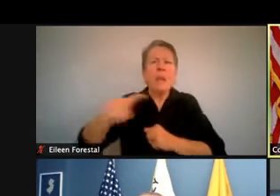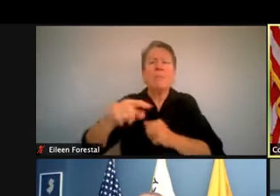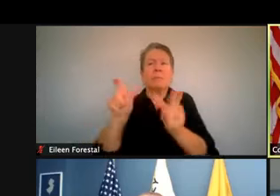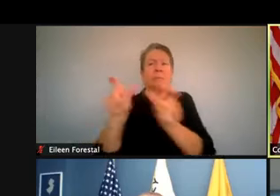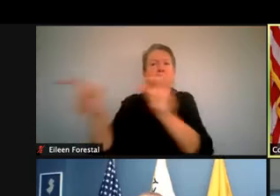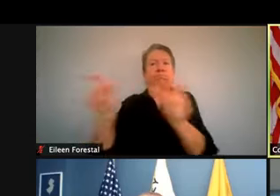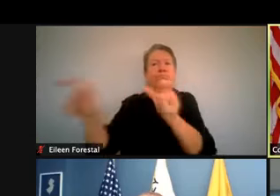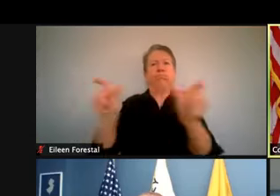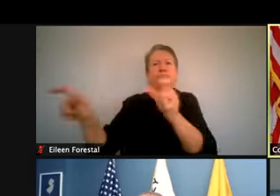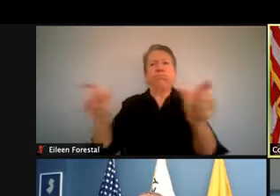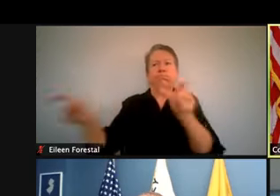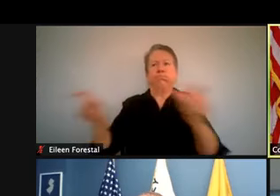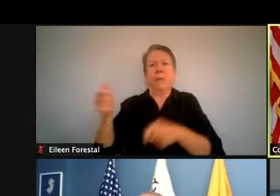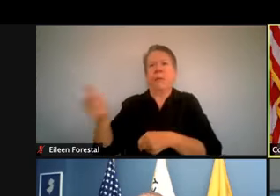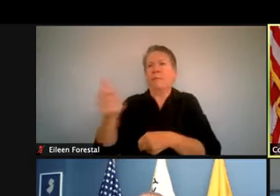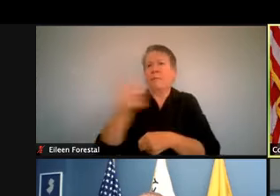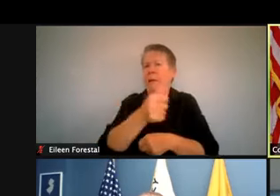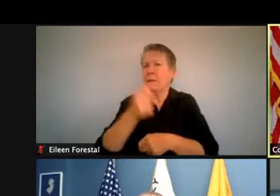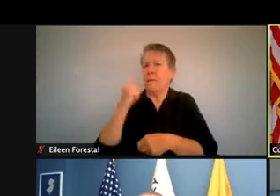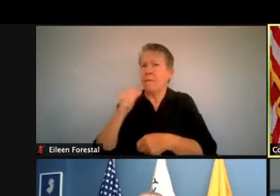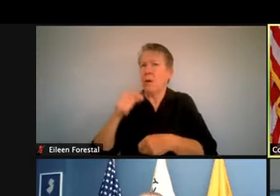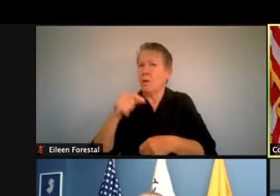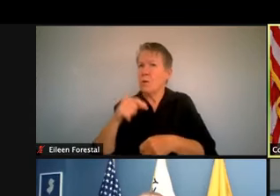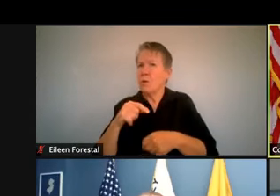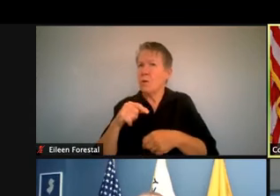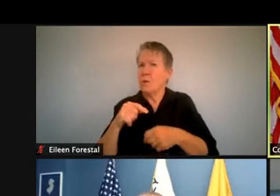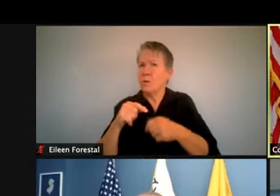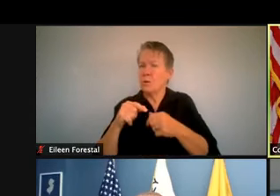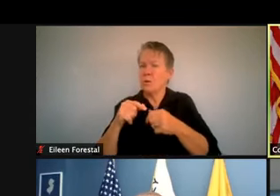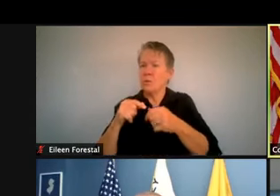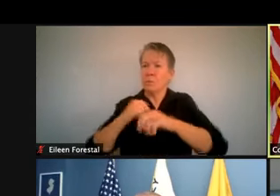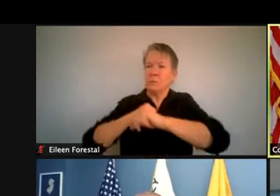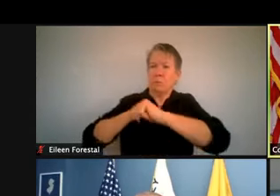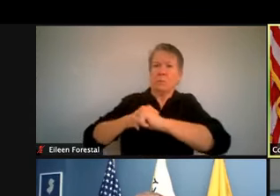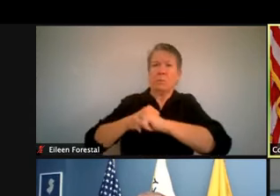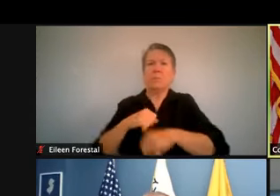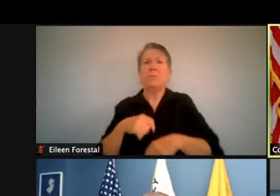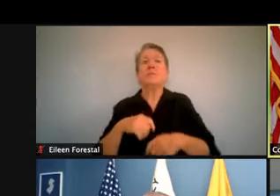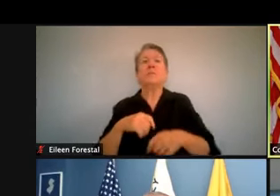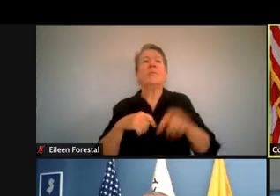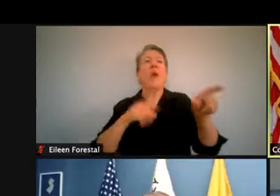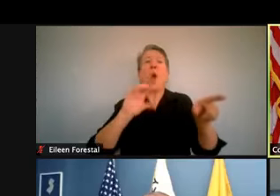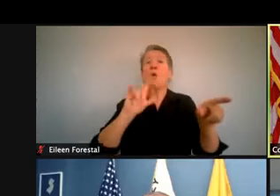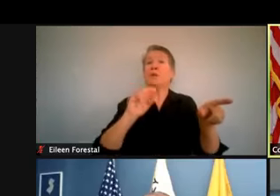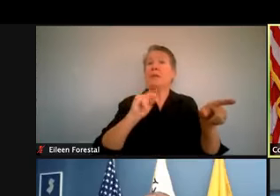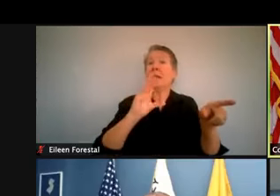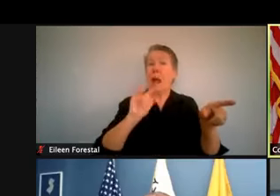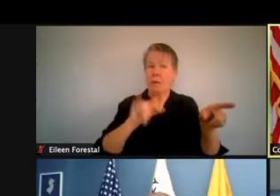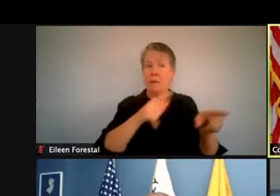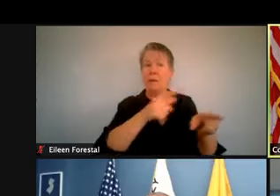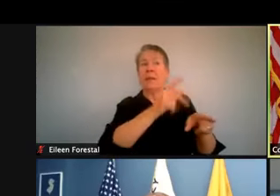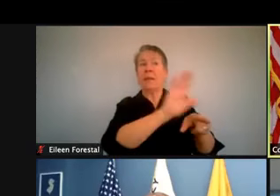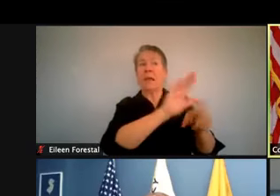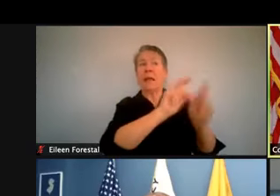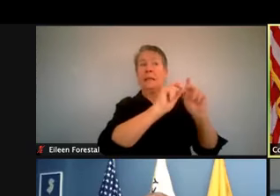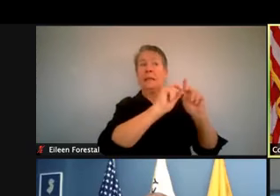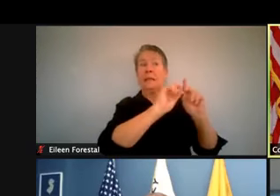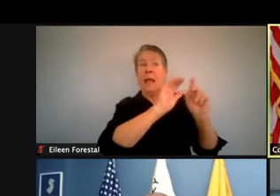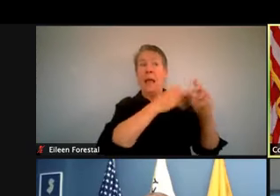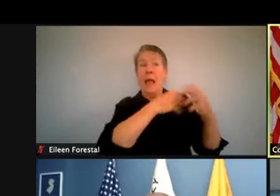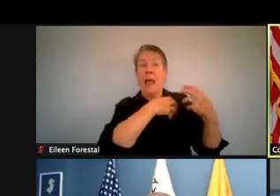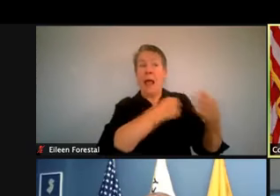County Health Department and the community and religious leaders in Lakewood, we developed a plan to mitigate the spread of COVID-19